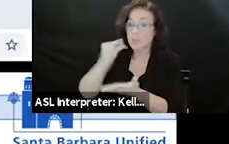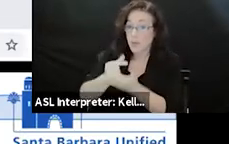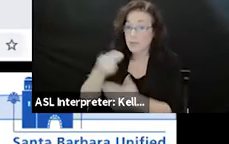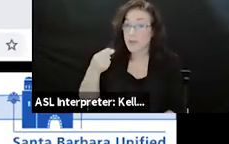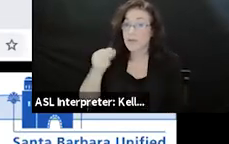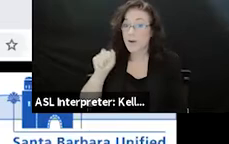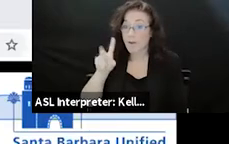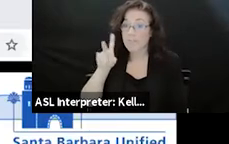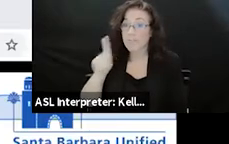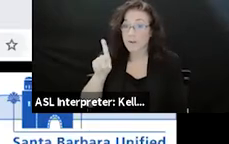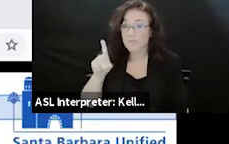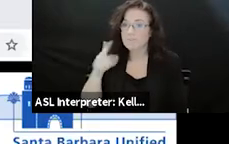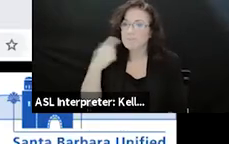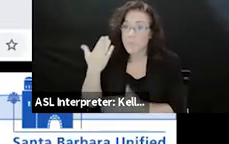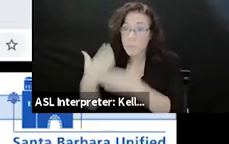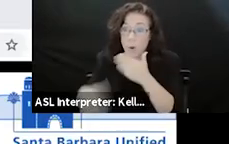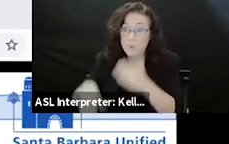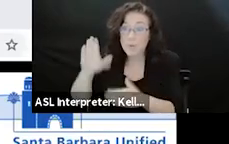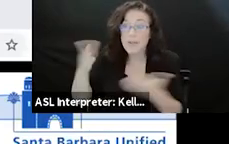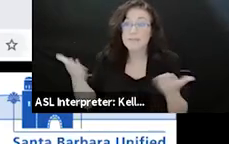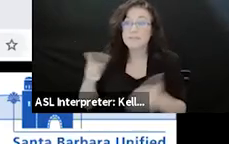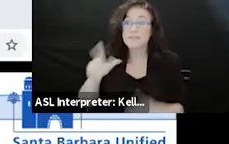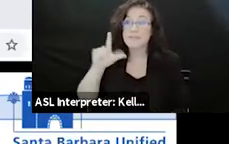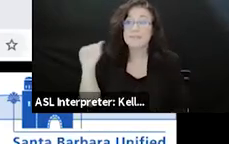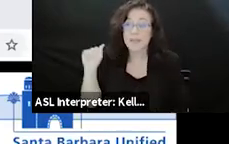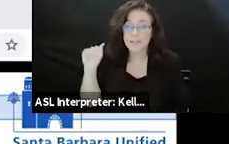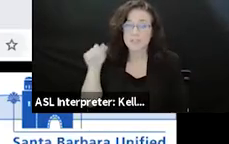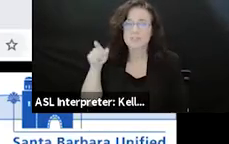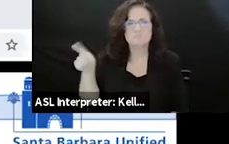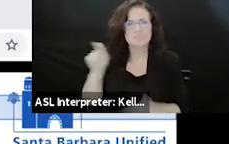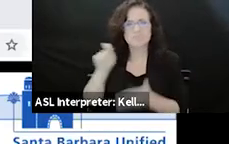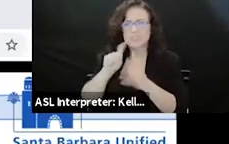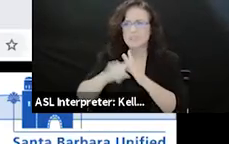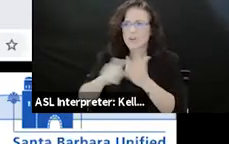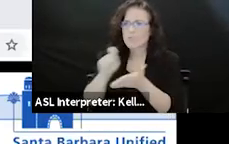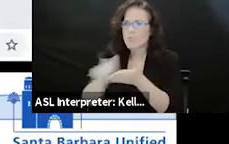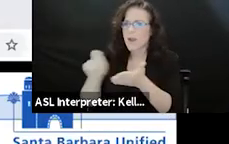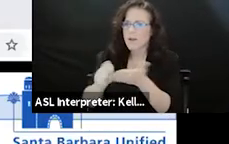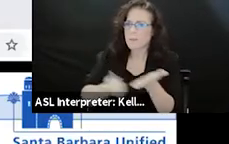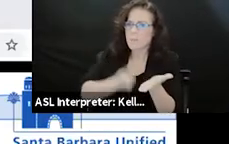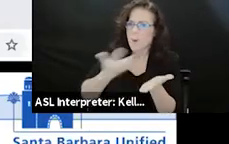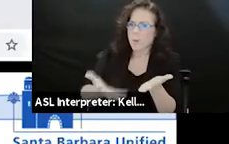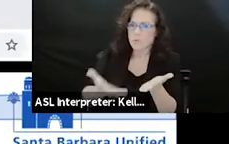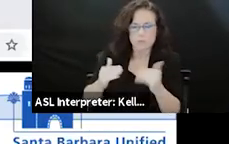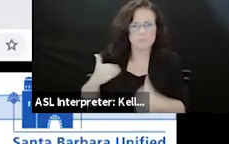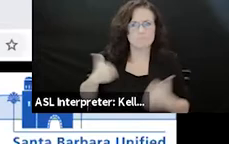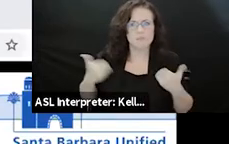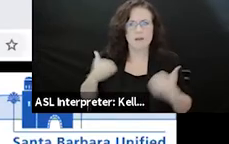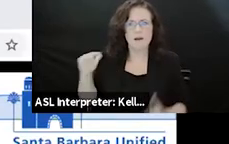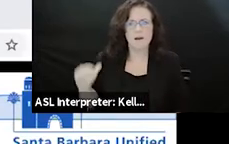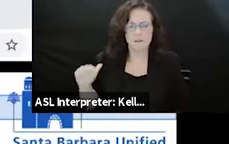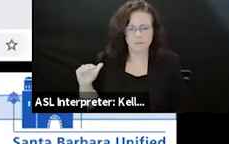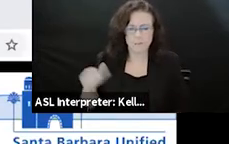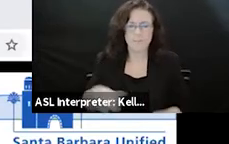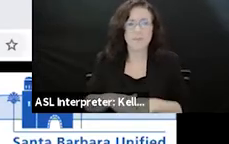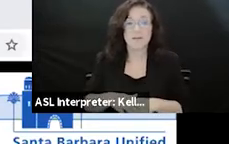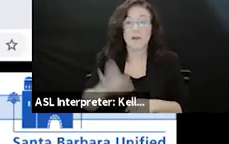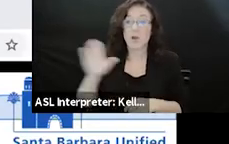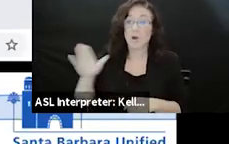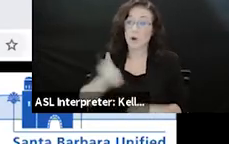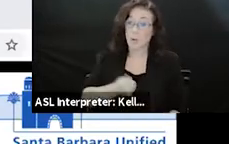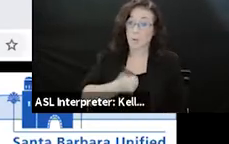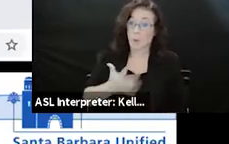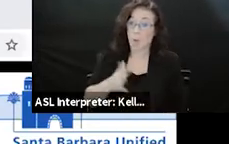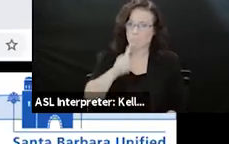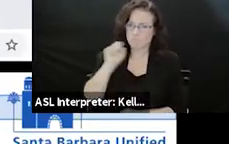in los angeles she began writing at only a few years of age for her poem the we climb has inspired us